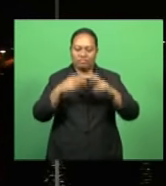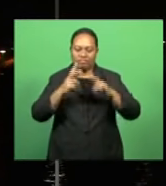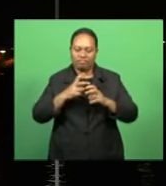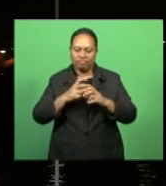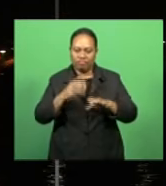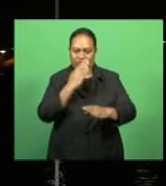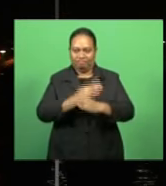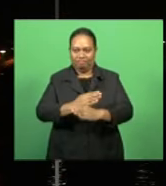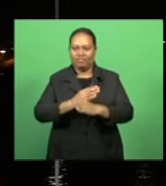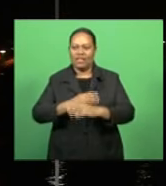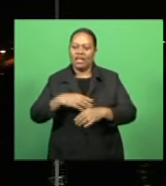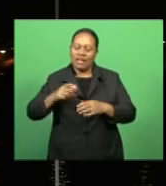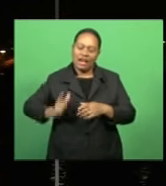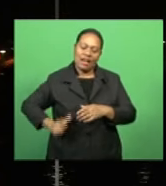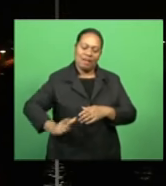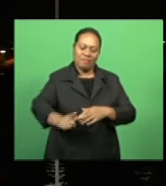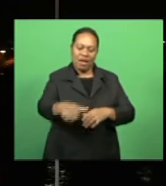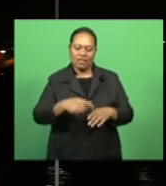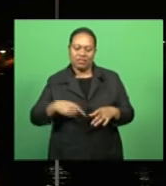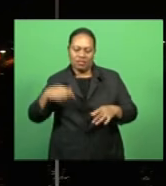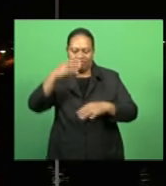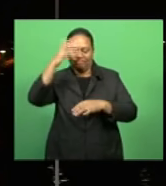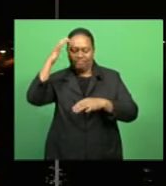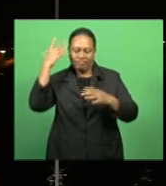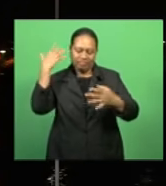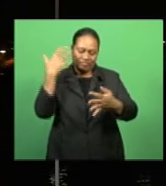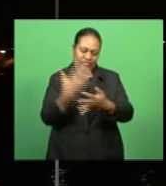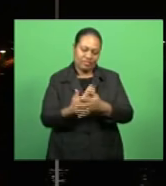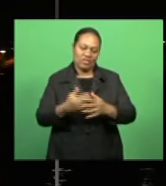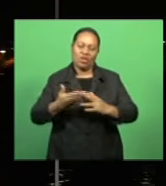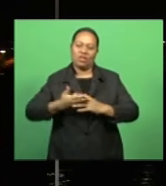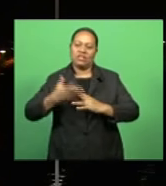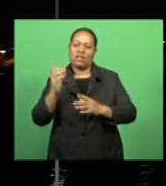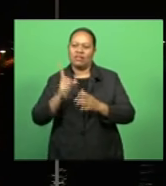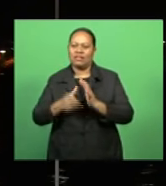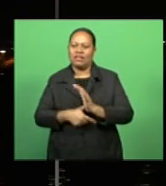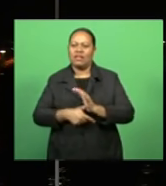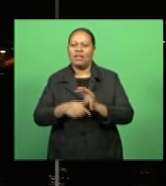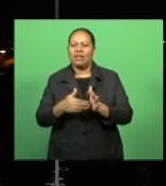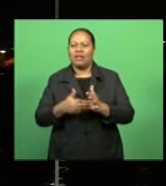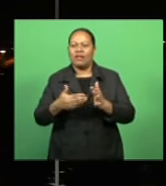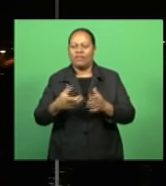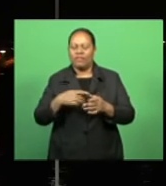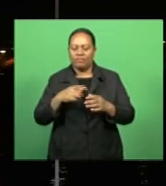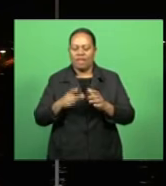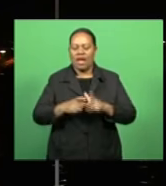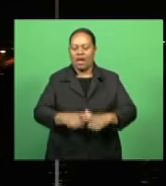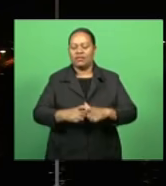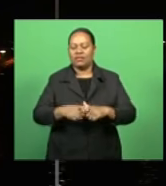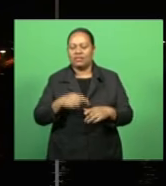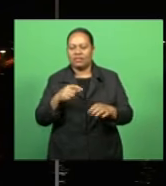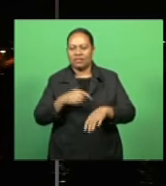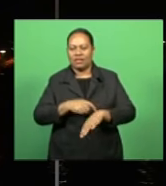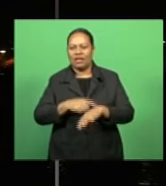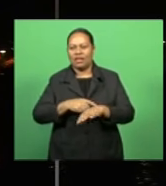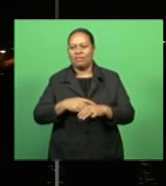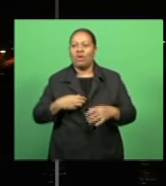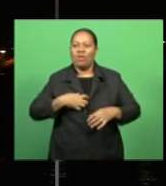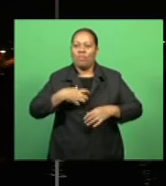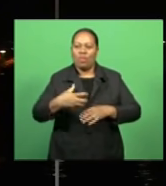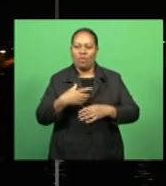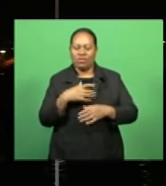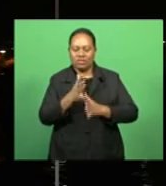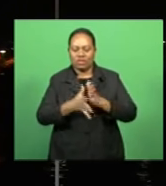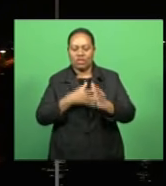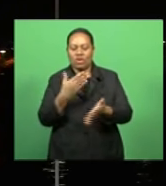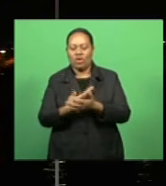resurgence. Sourcewell residents reflect on lockdown period and nightclub operators face tough times. Now for these stories and others,